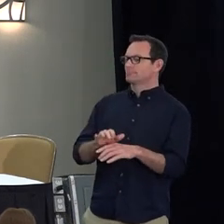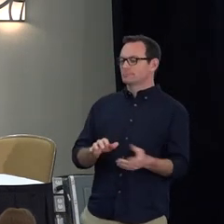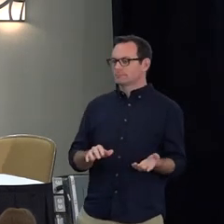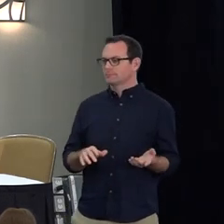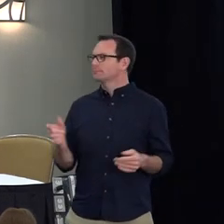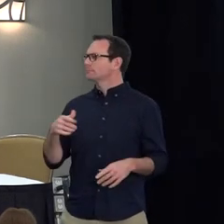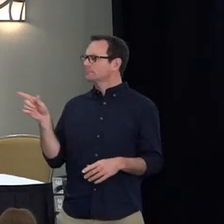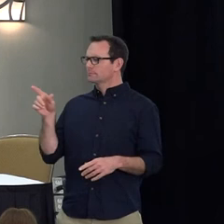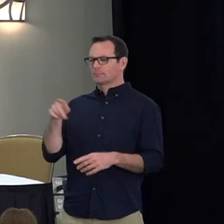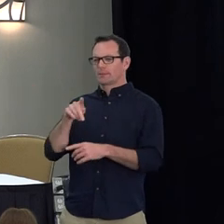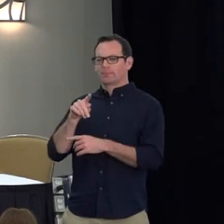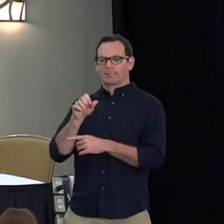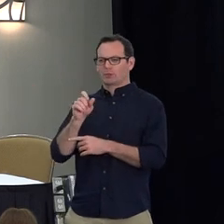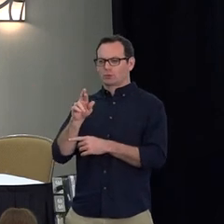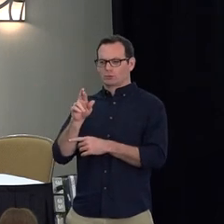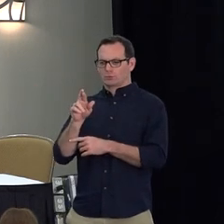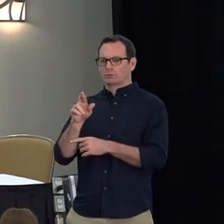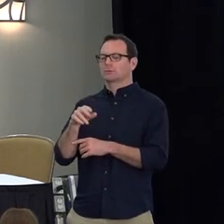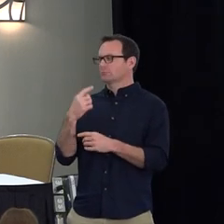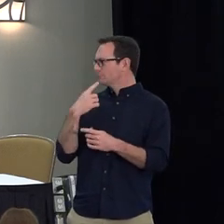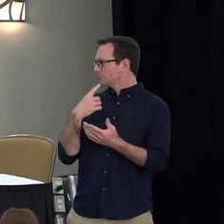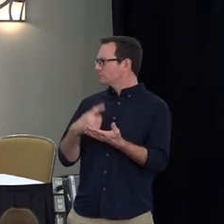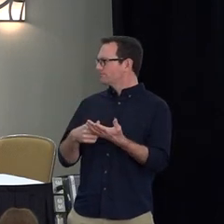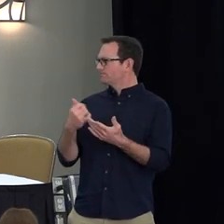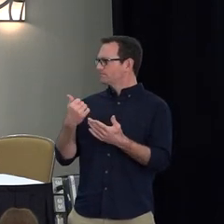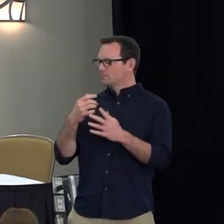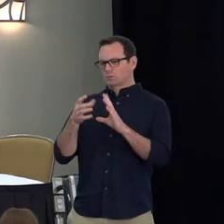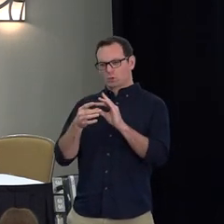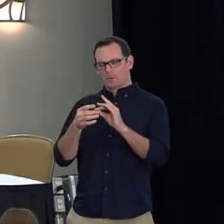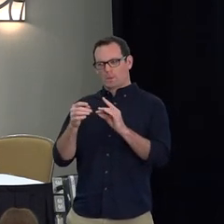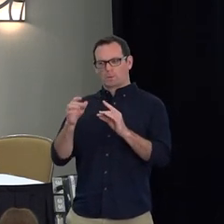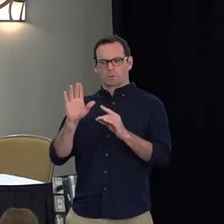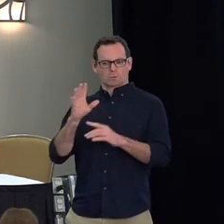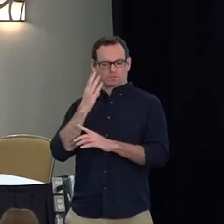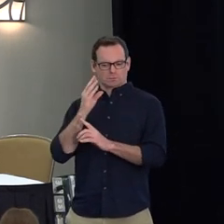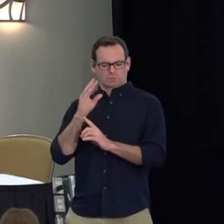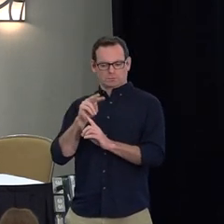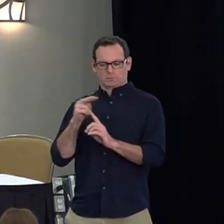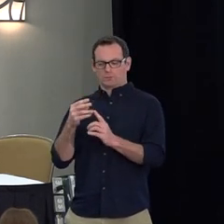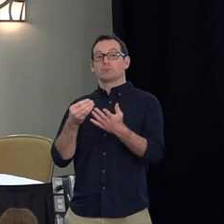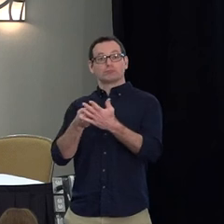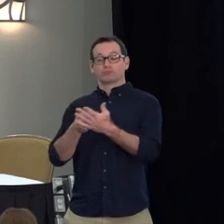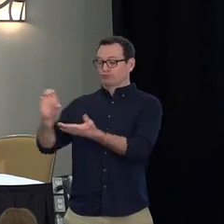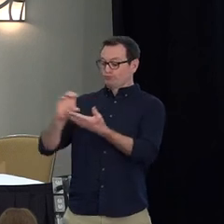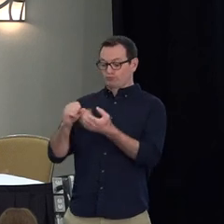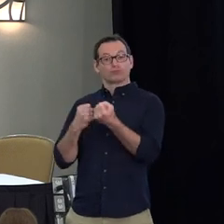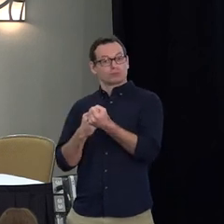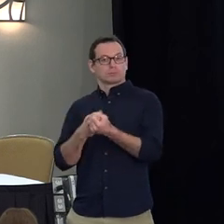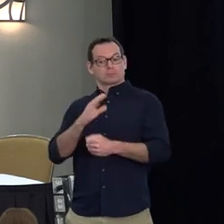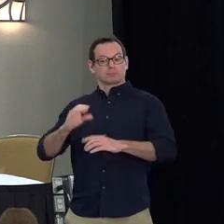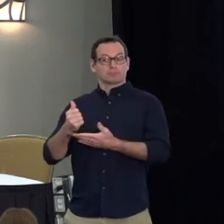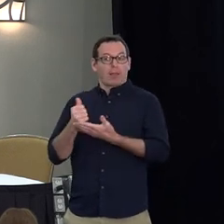of a wage subsidy in your circumstance, and I wondered if you or other members of the panel might be able to elaborate on